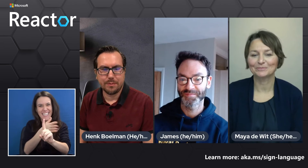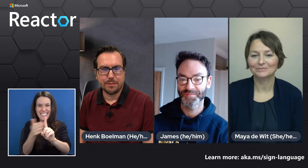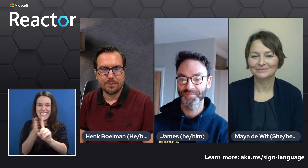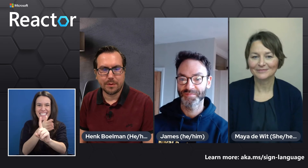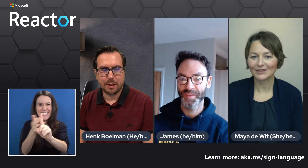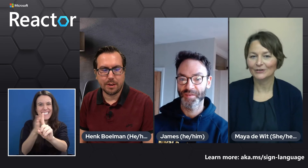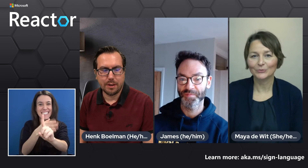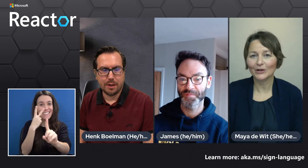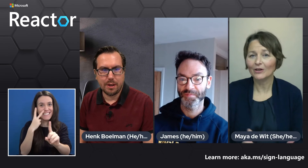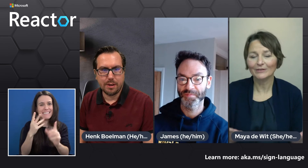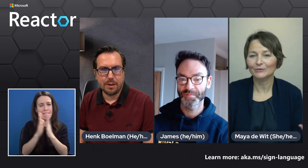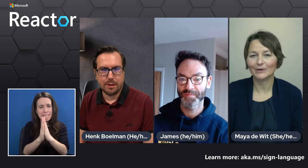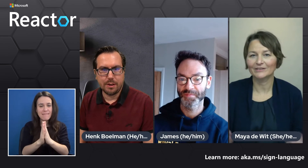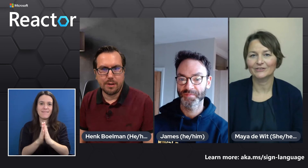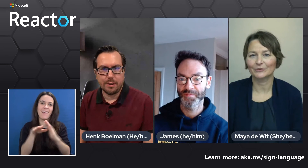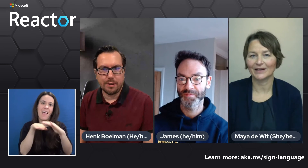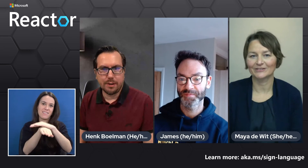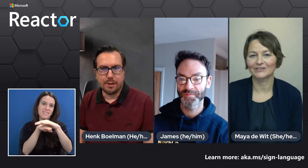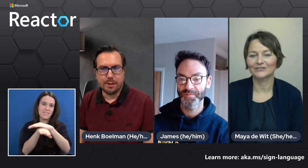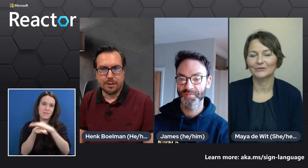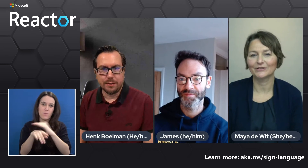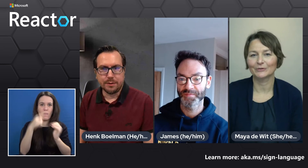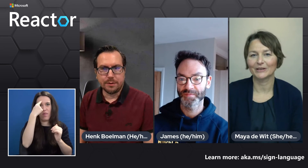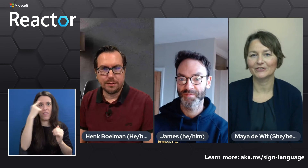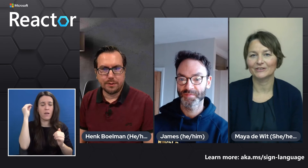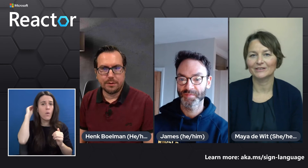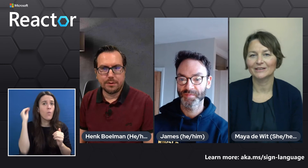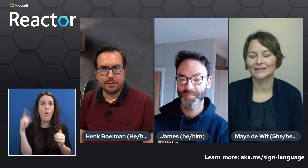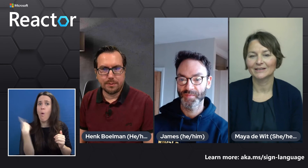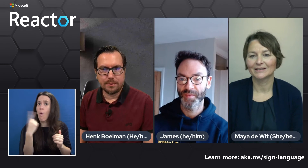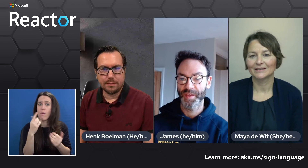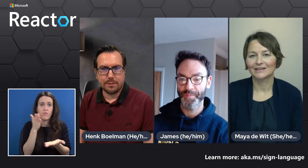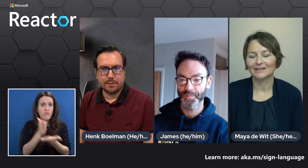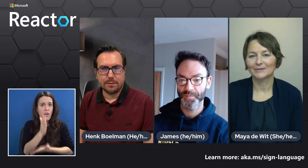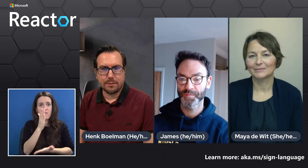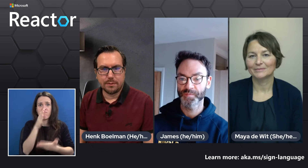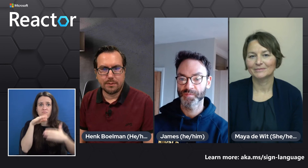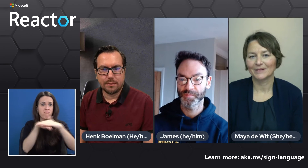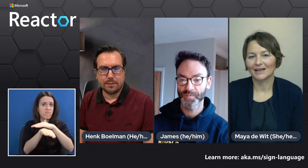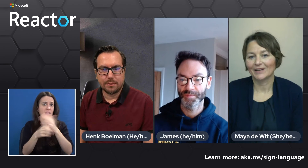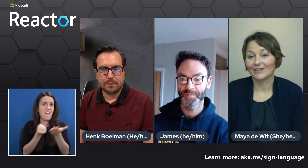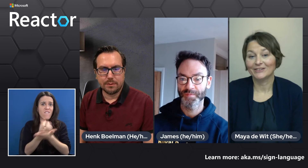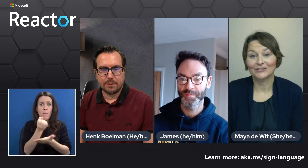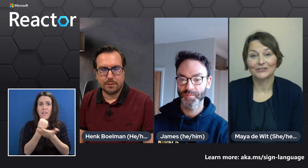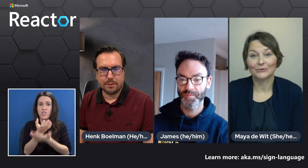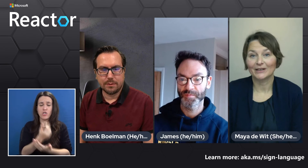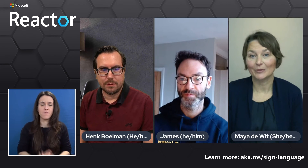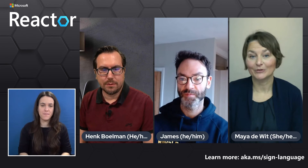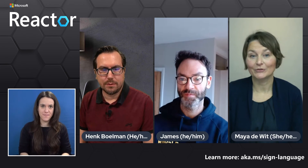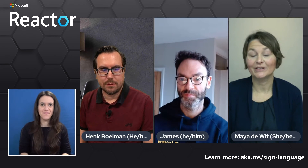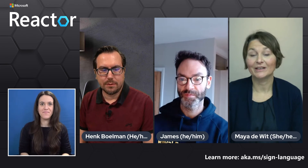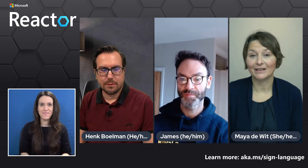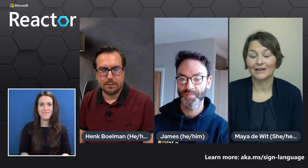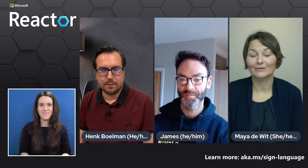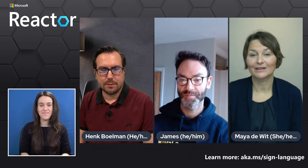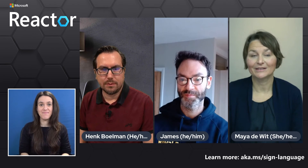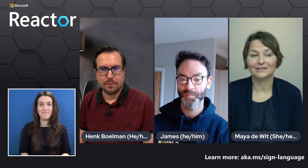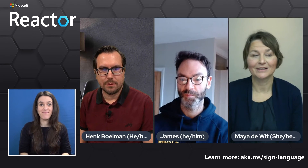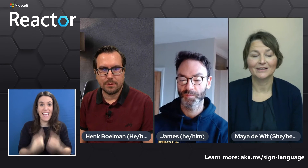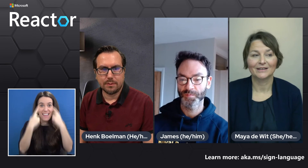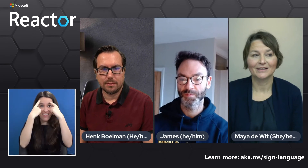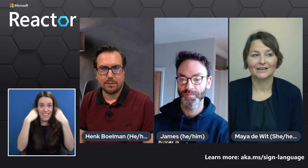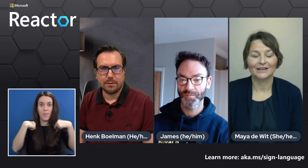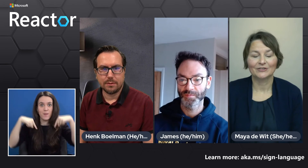accessible, because we all have a right to access to information. Yeah. And I think this is a great opportunity now.